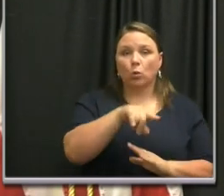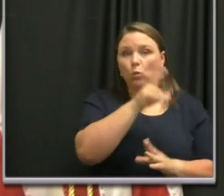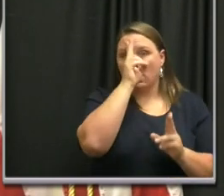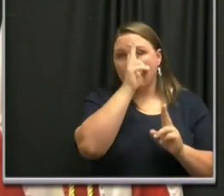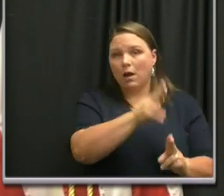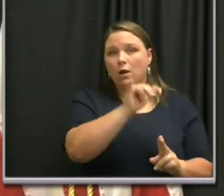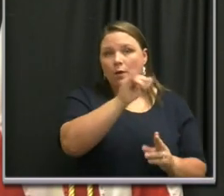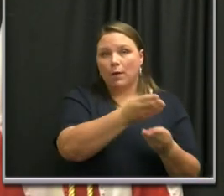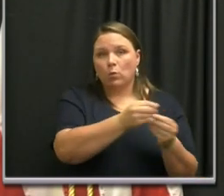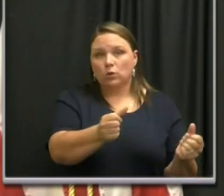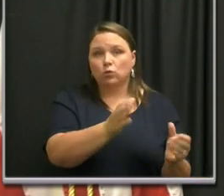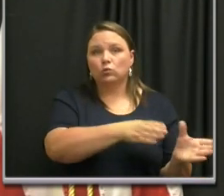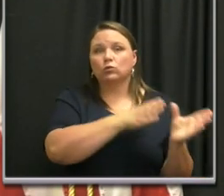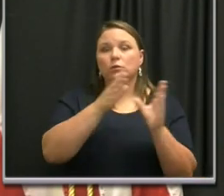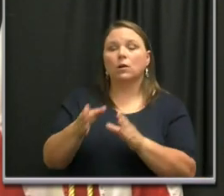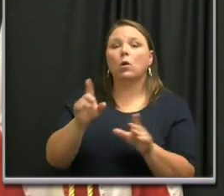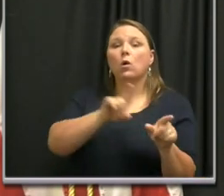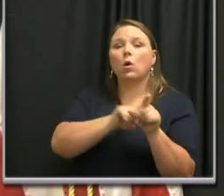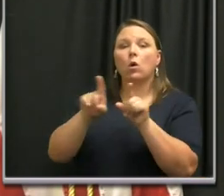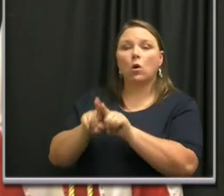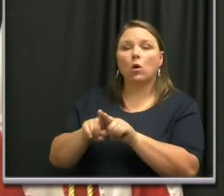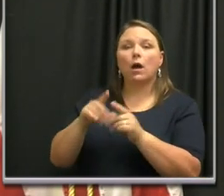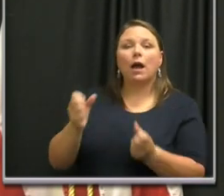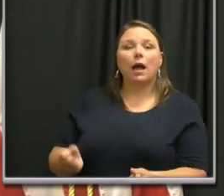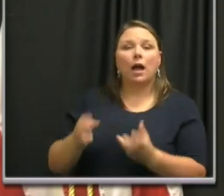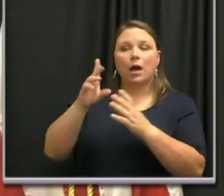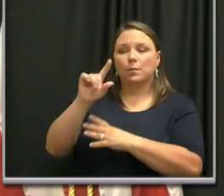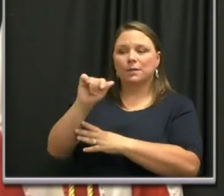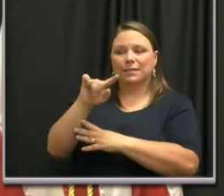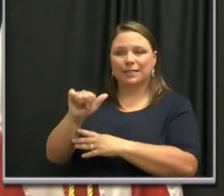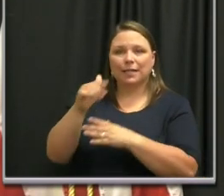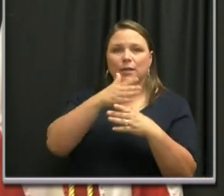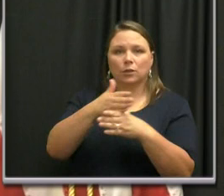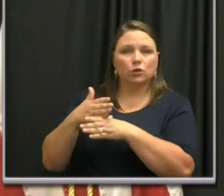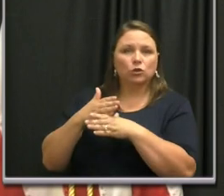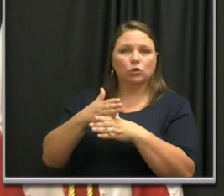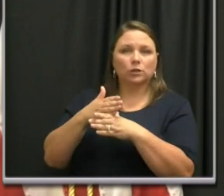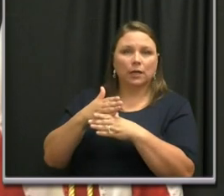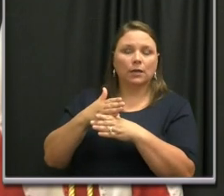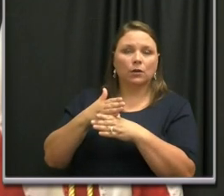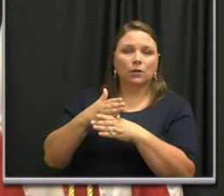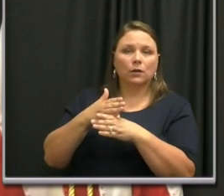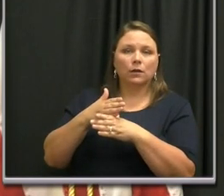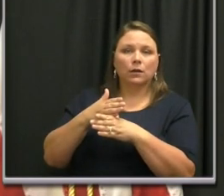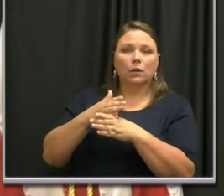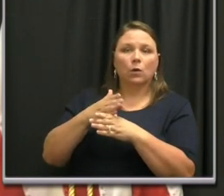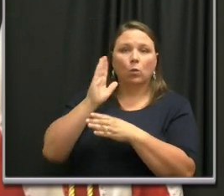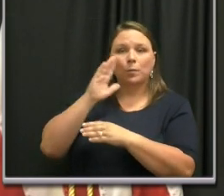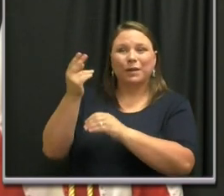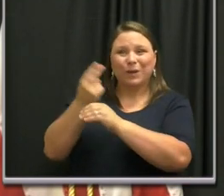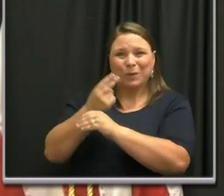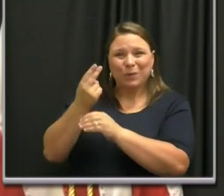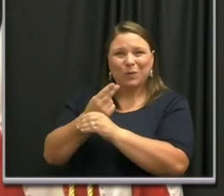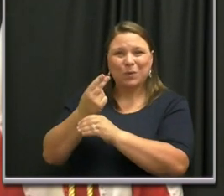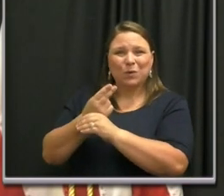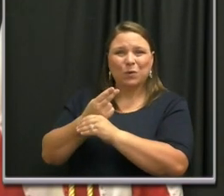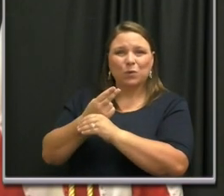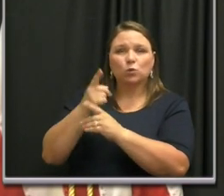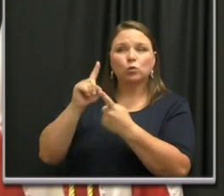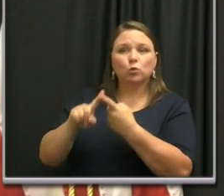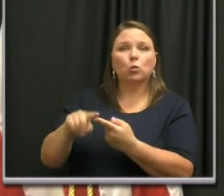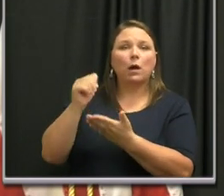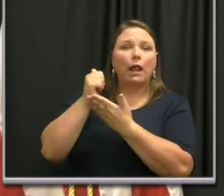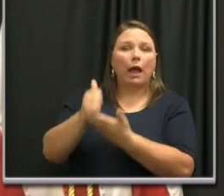resolution? And I also wanted to know how much of the data being shared is being used, the percentage, to help